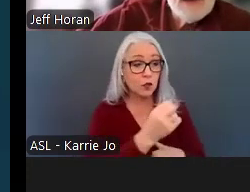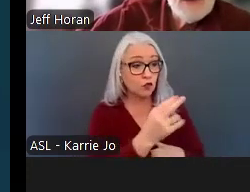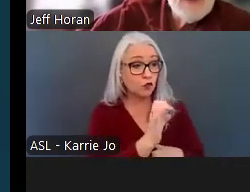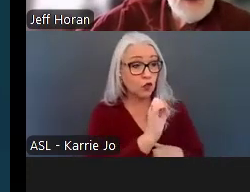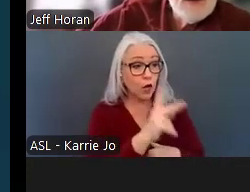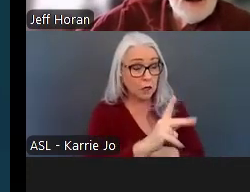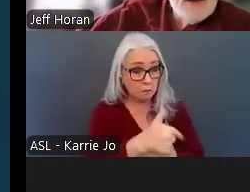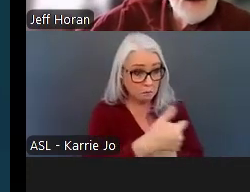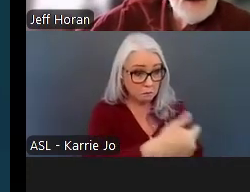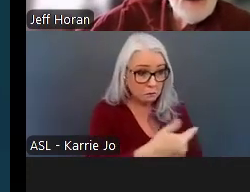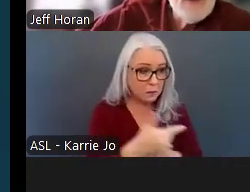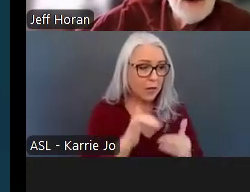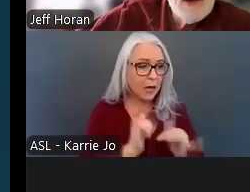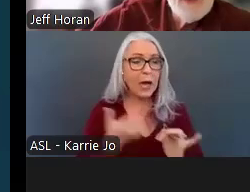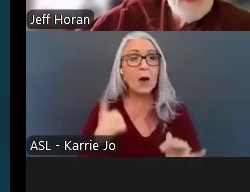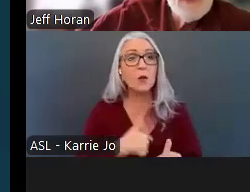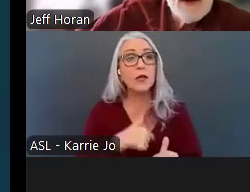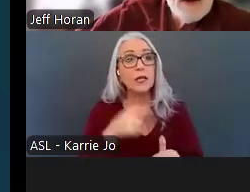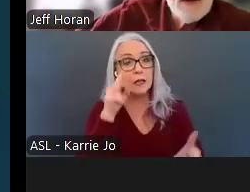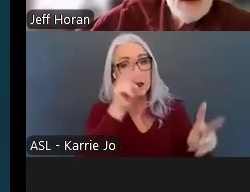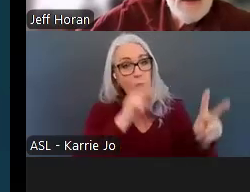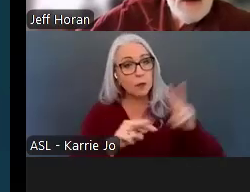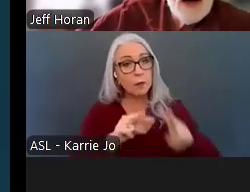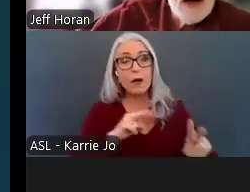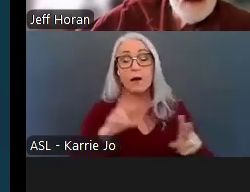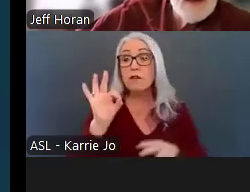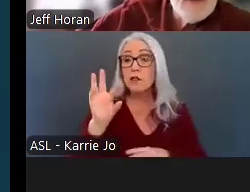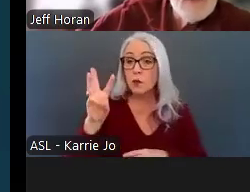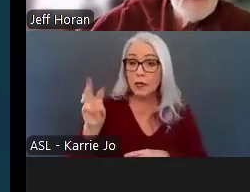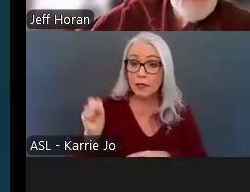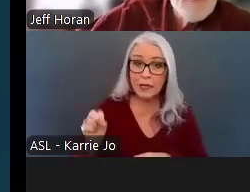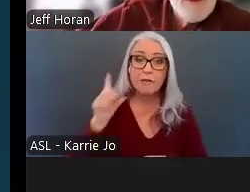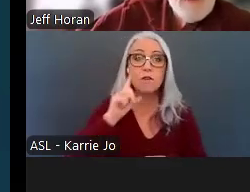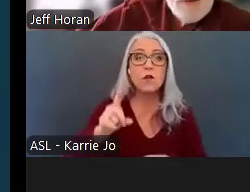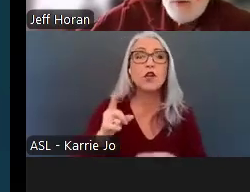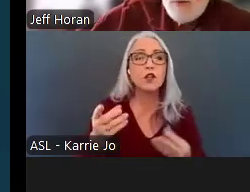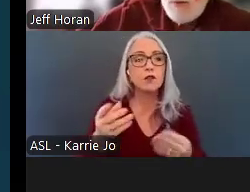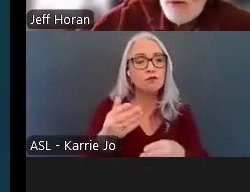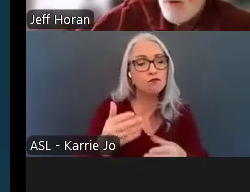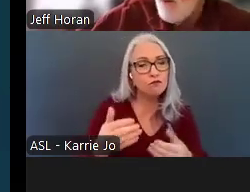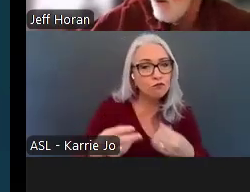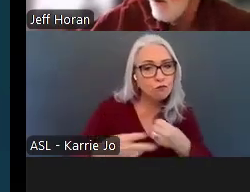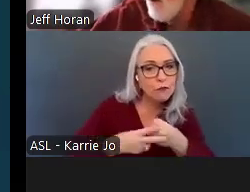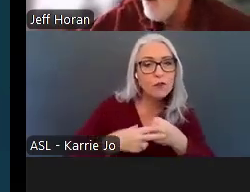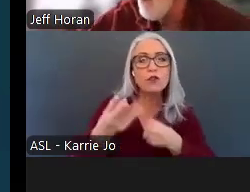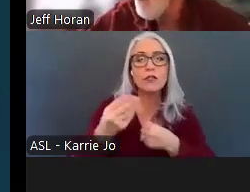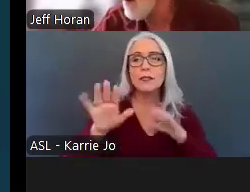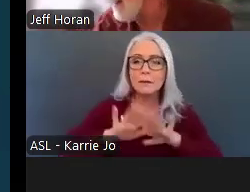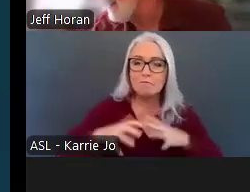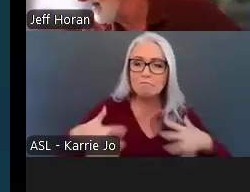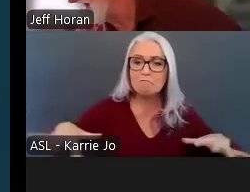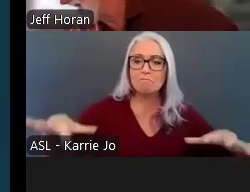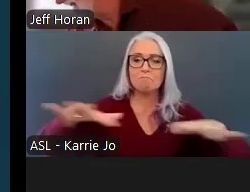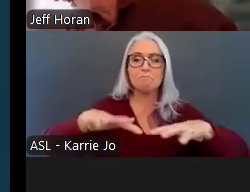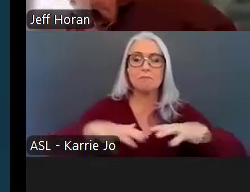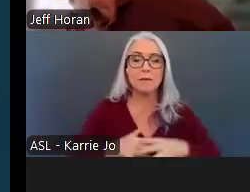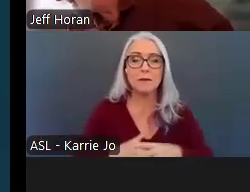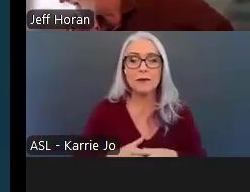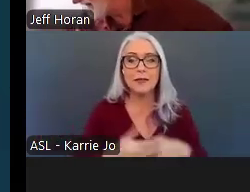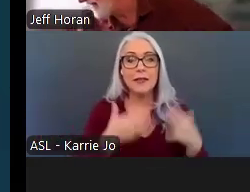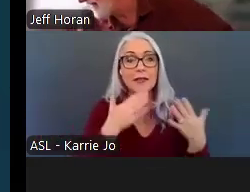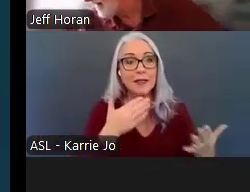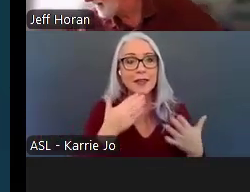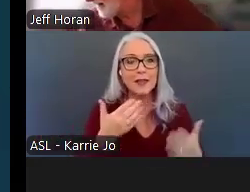how we look at this on our U.S. Fish and Wildlife Service refuges and beyond. Thank you. Okay, thanks, Jeff, and enjoyed the